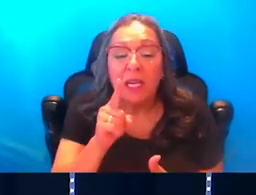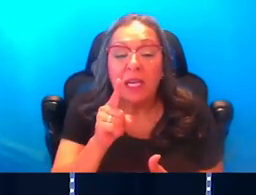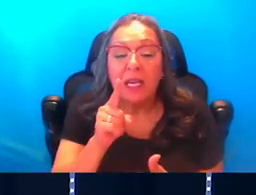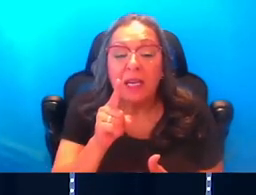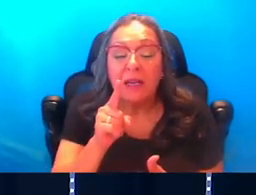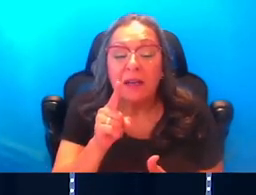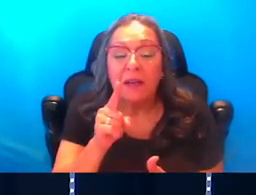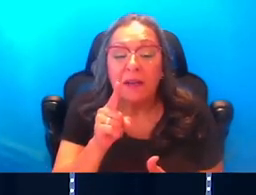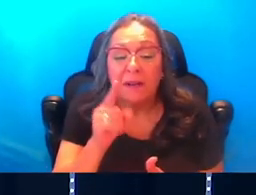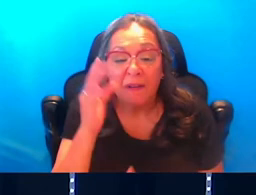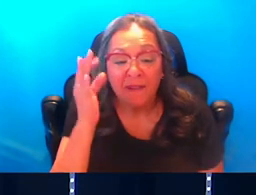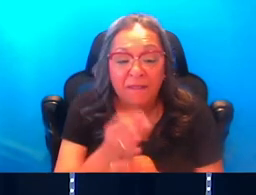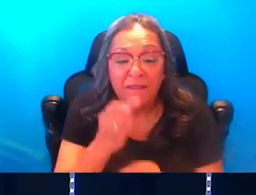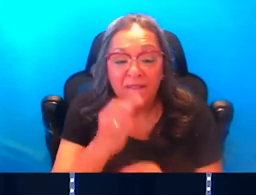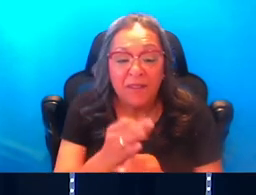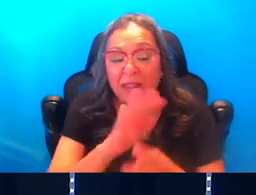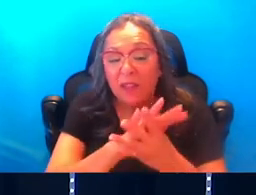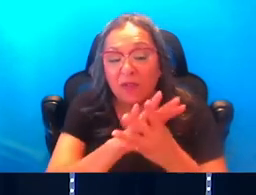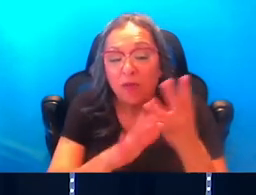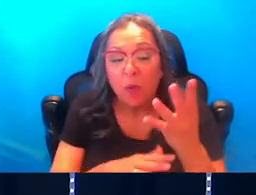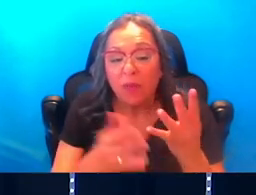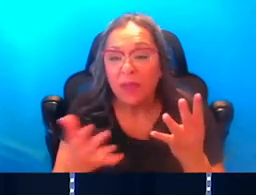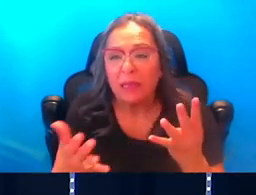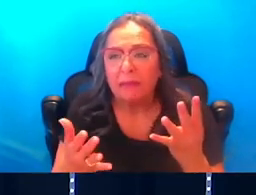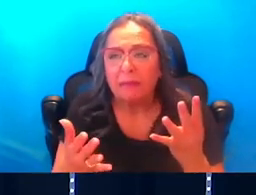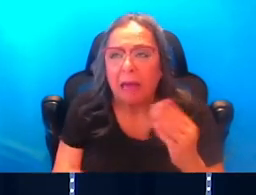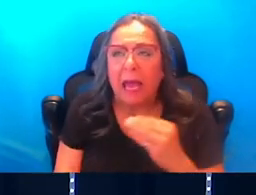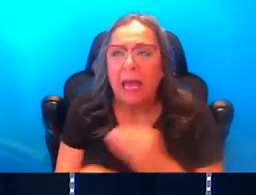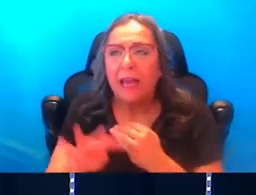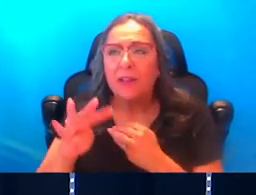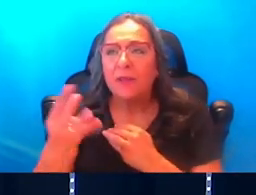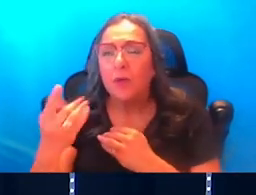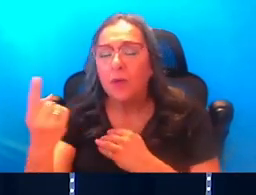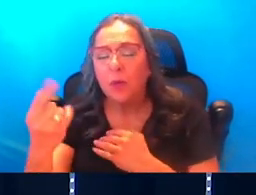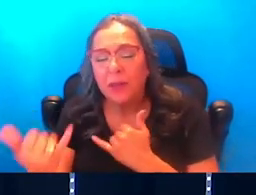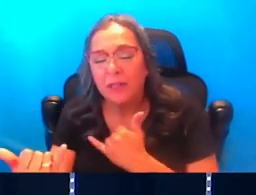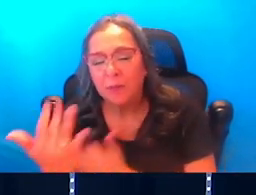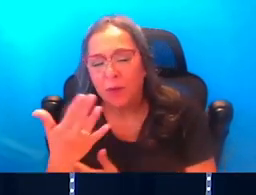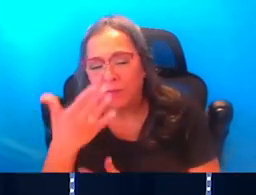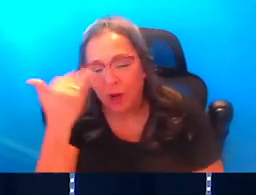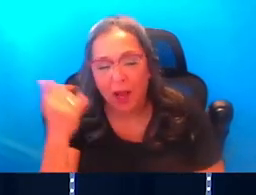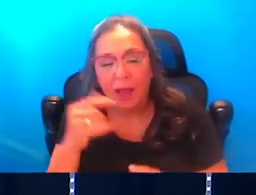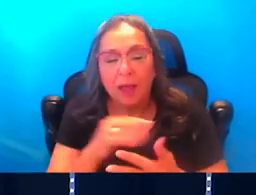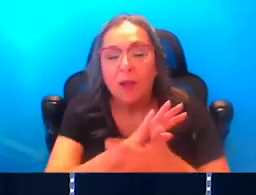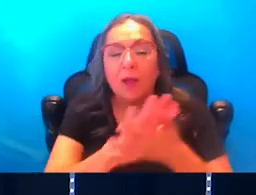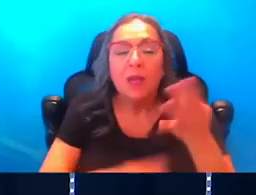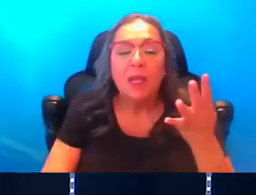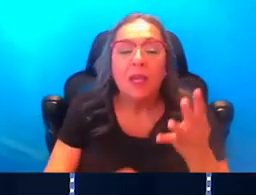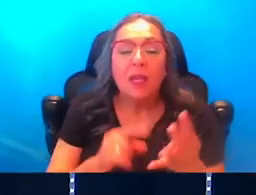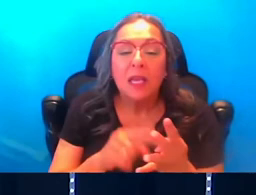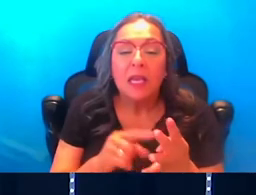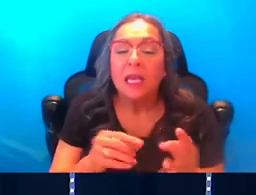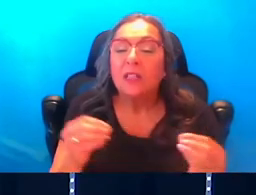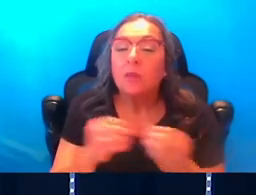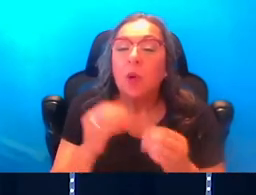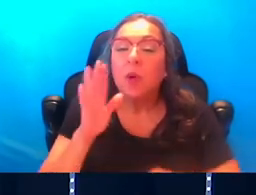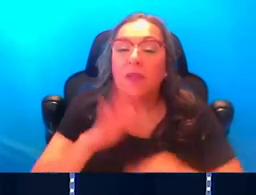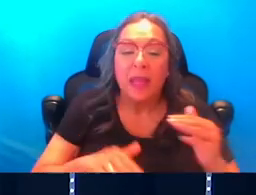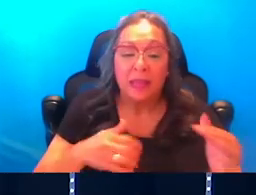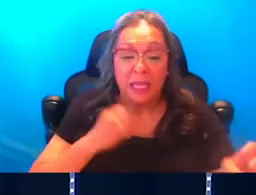give you four things? I keep forgetting I added the fourth one this morning. Real faith is more than the emotions I feel.